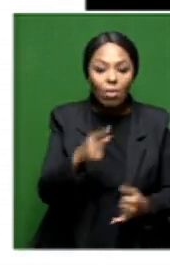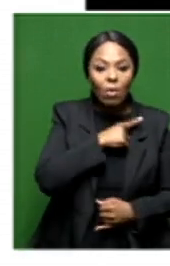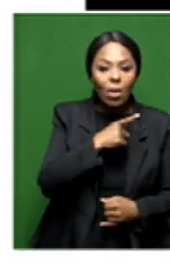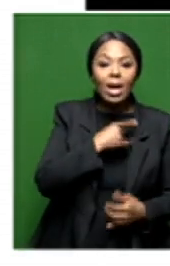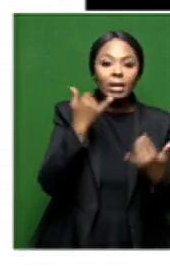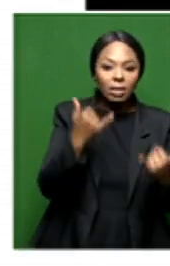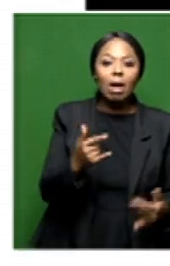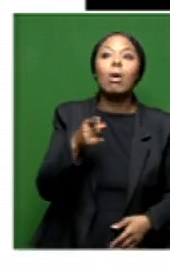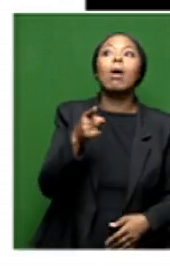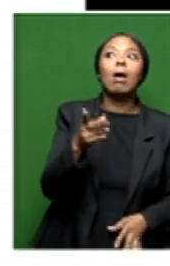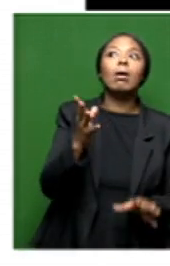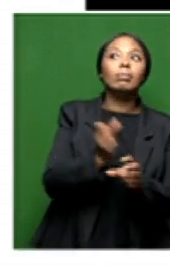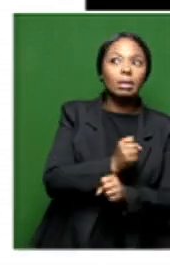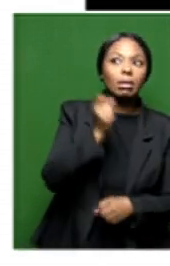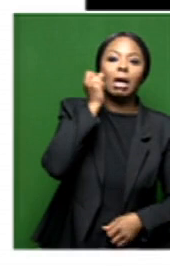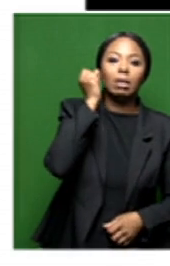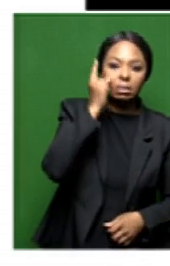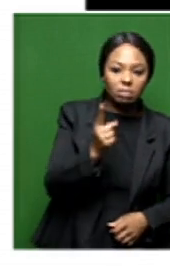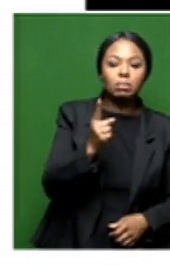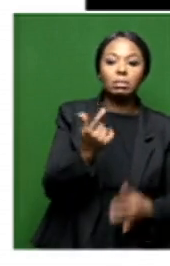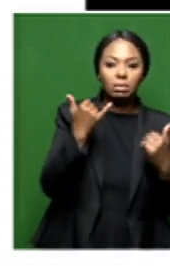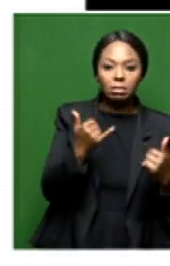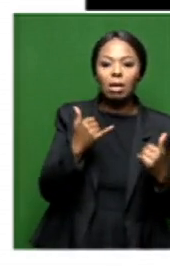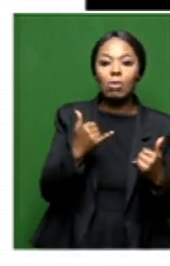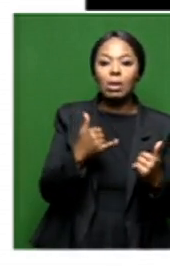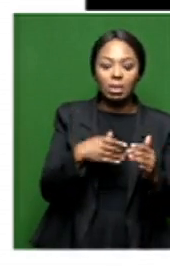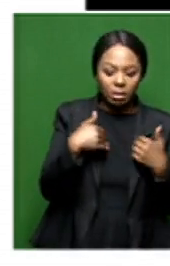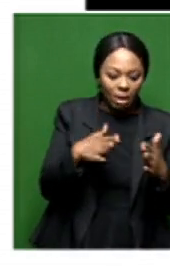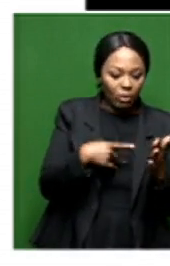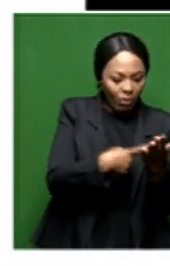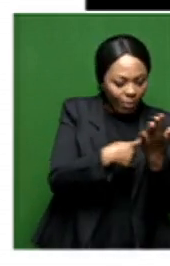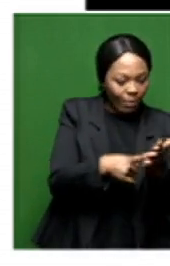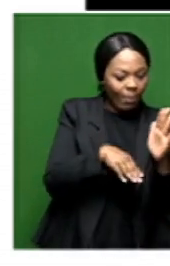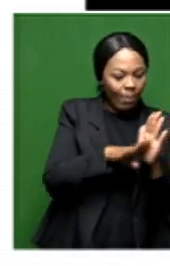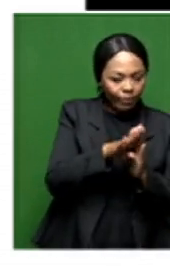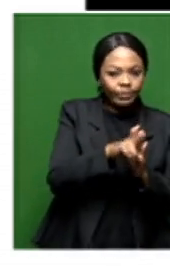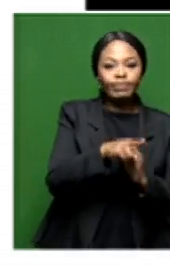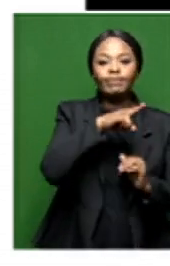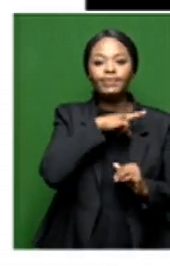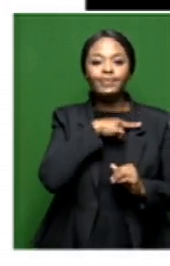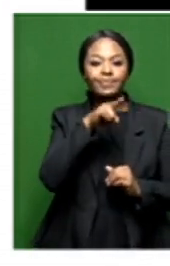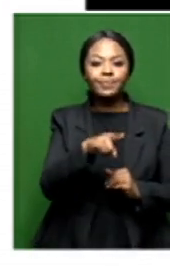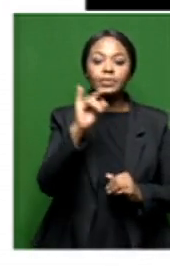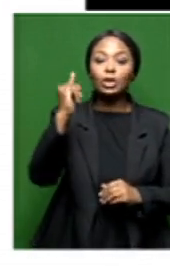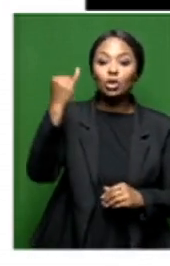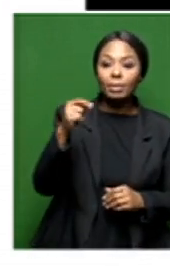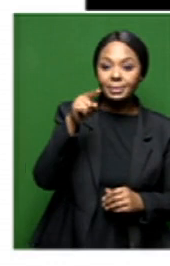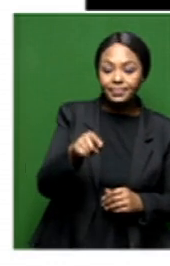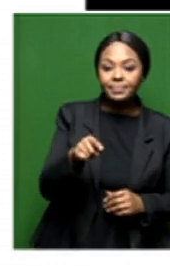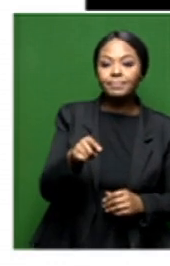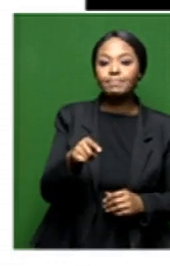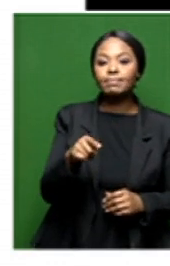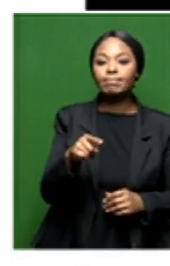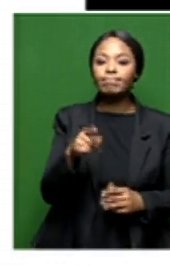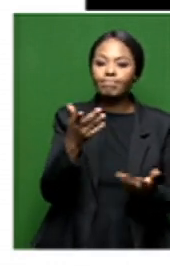actually gaining momentum. Because we were saying to the city from a long time ago, Johannesburg, which is the city where